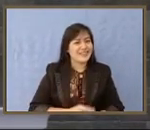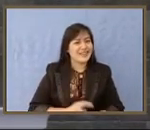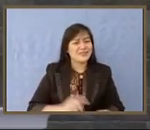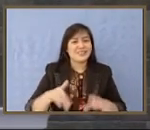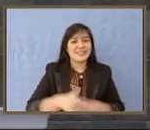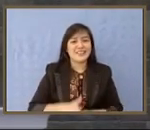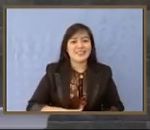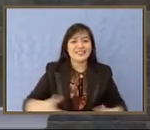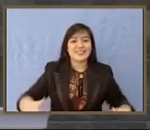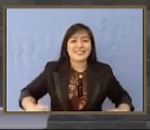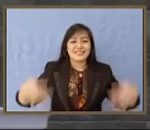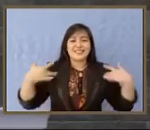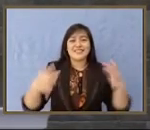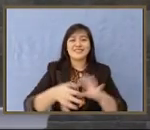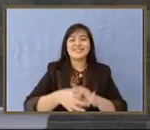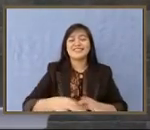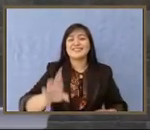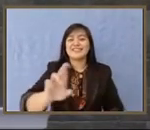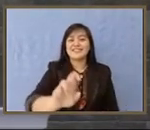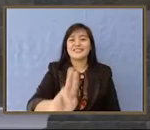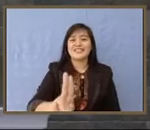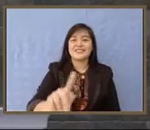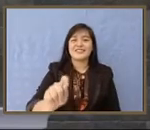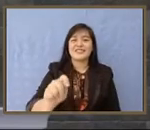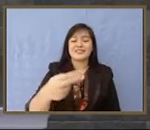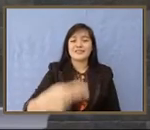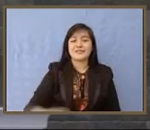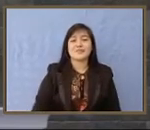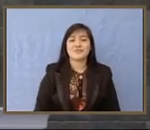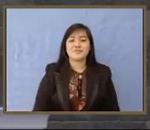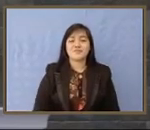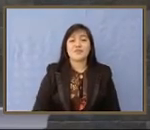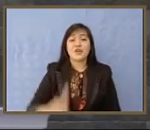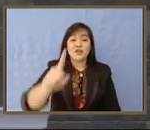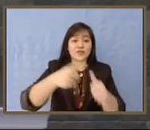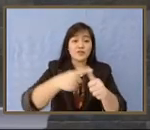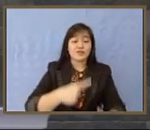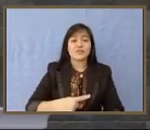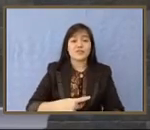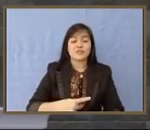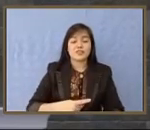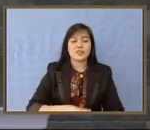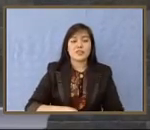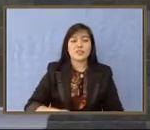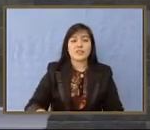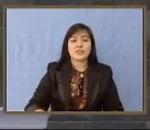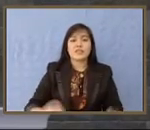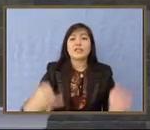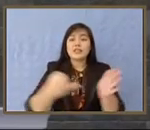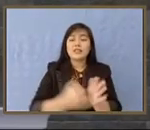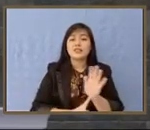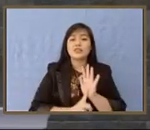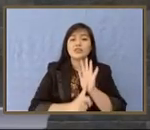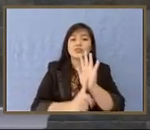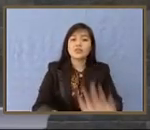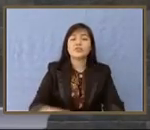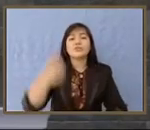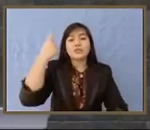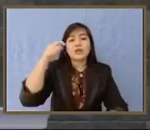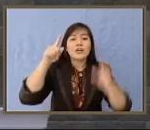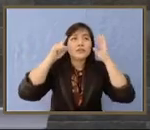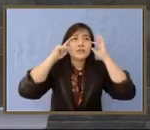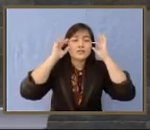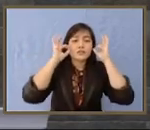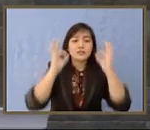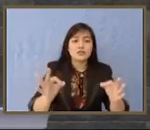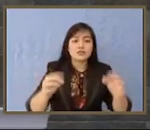inyo, it represents the decision of Ruth to follow then to serve God. Okay, ito po